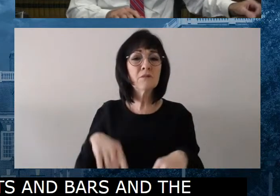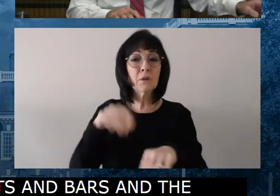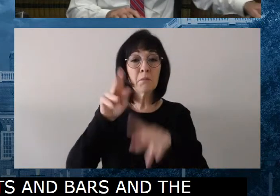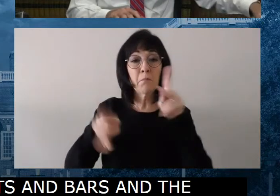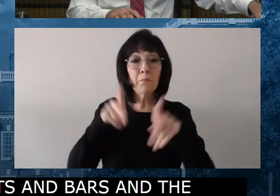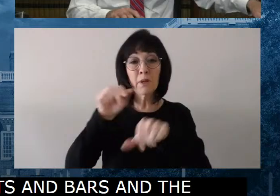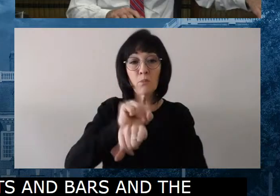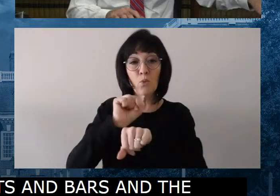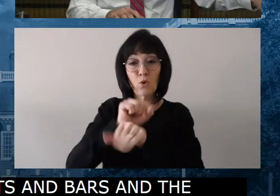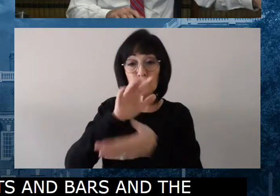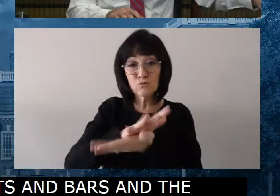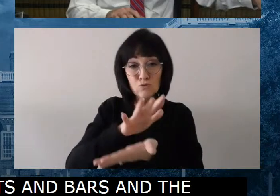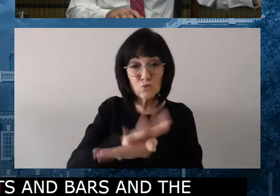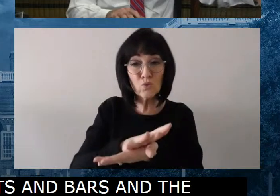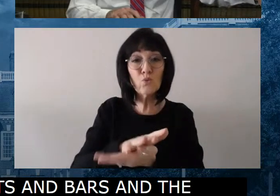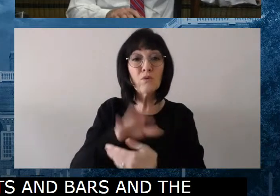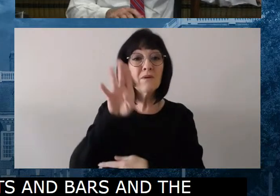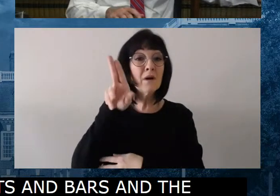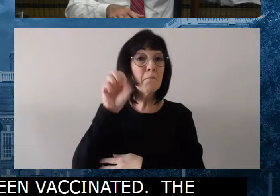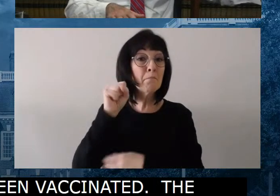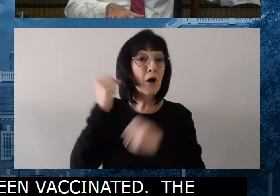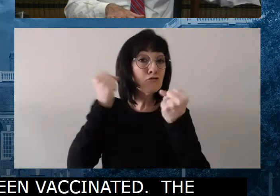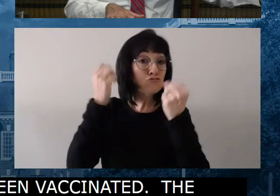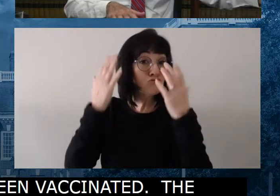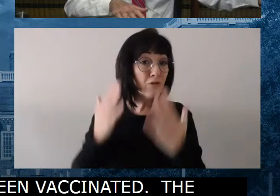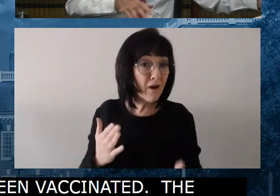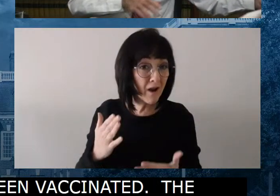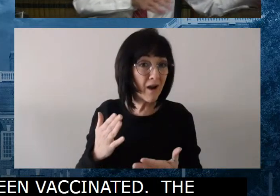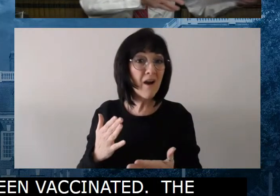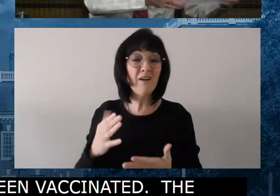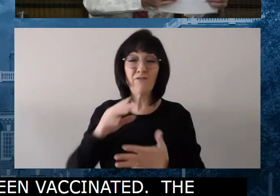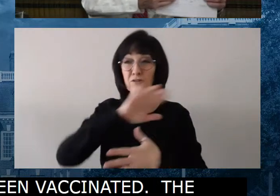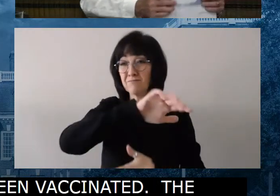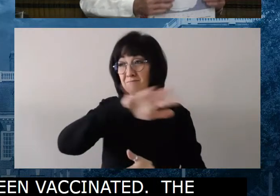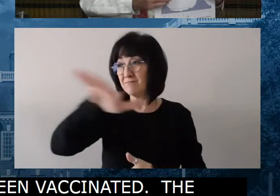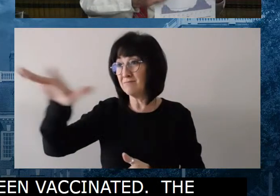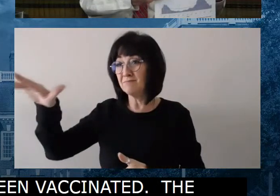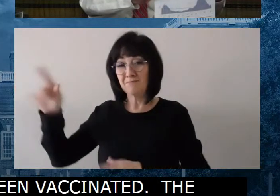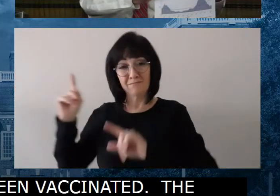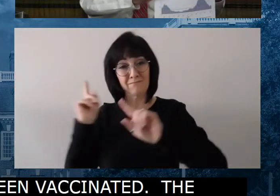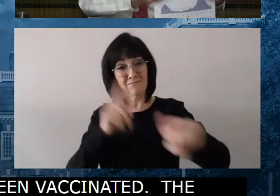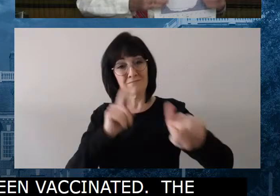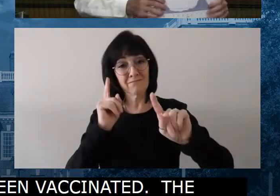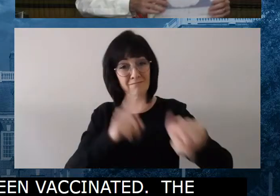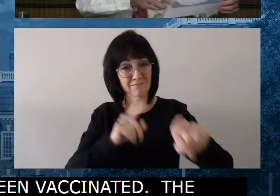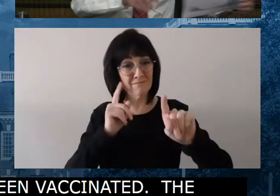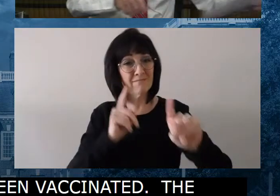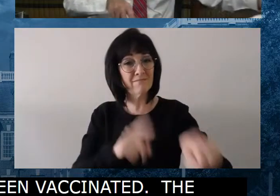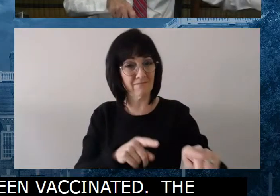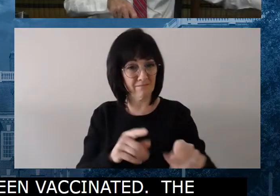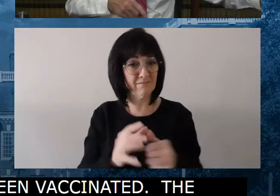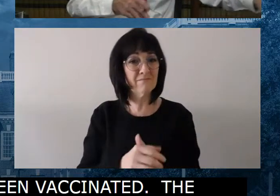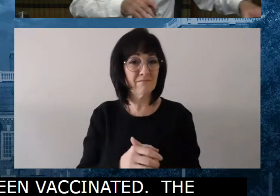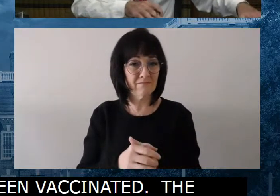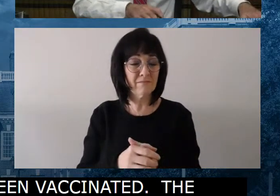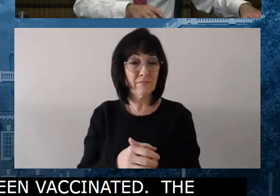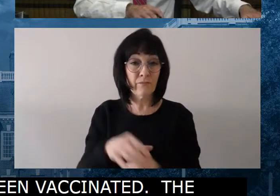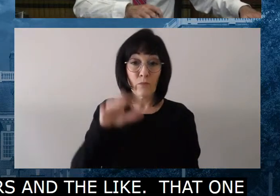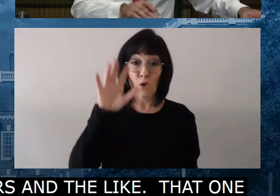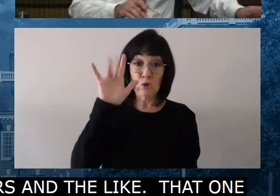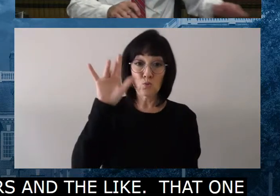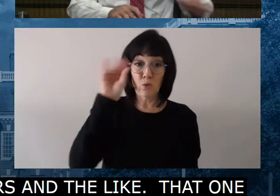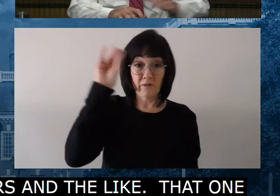community partners. Thank you one and all. We've got a lot of work still to do. 25% of Delawareans have, more